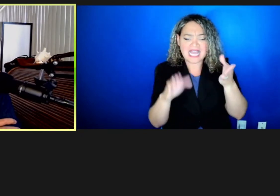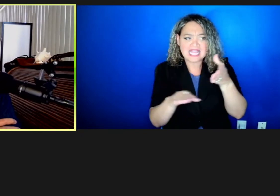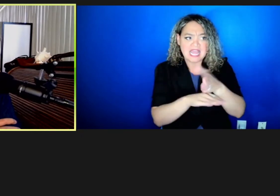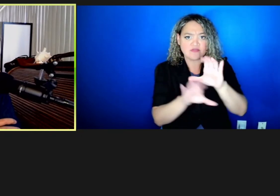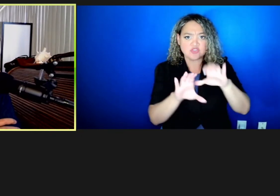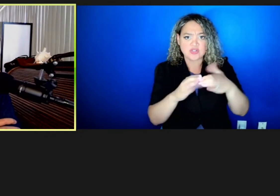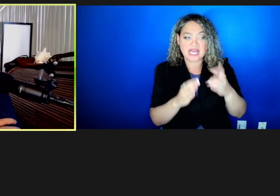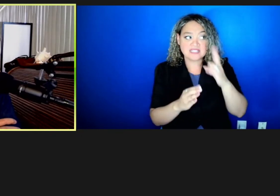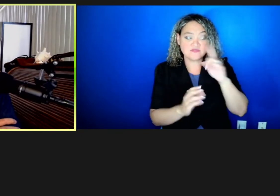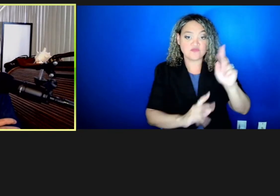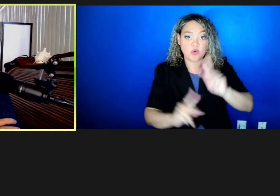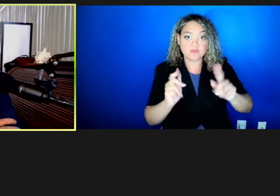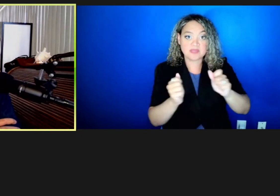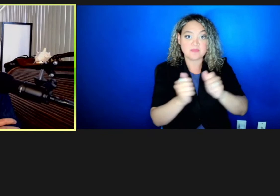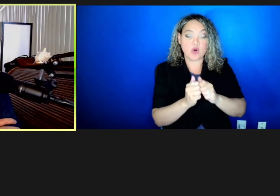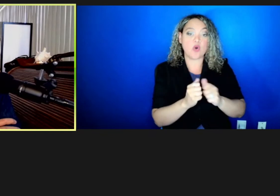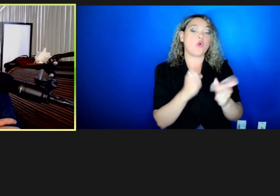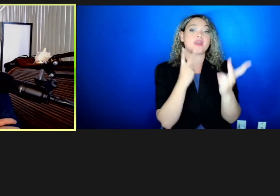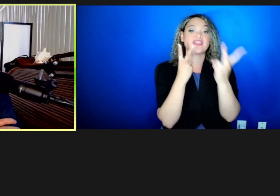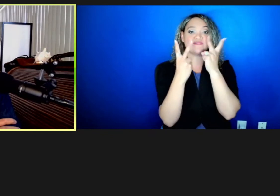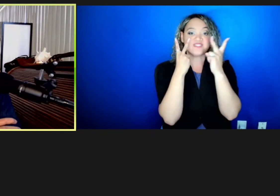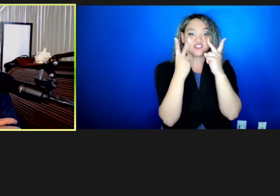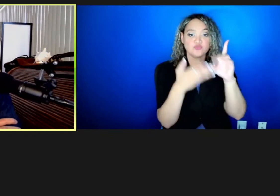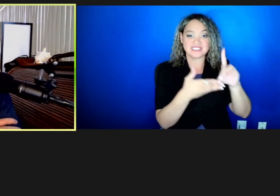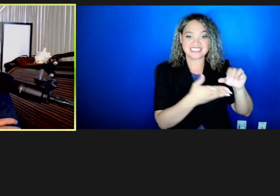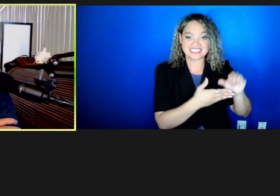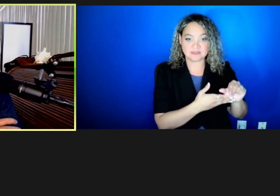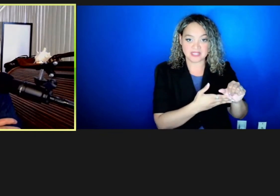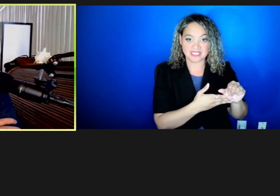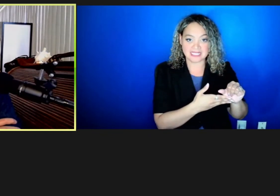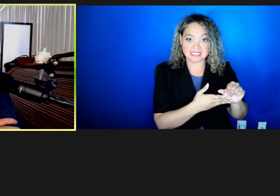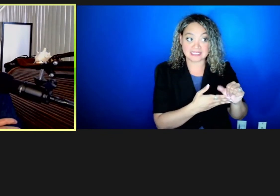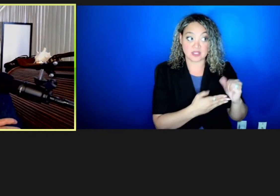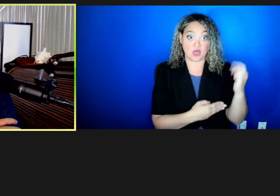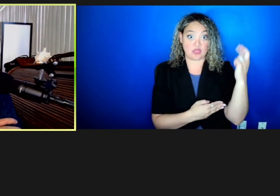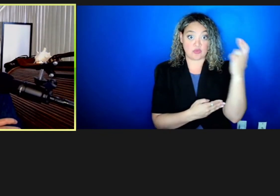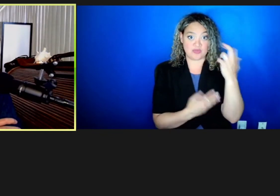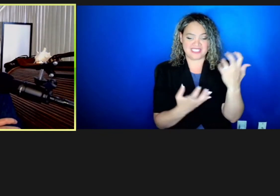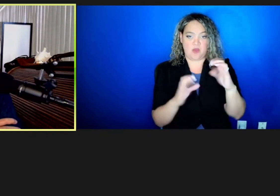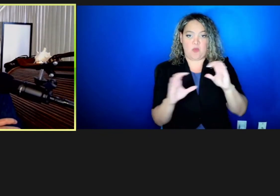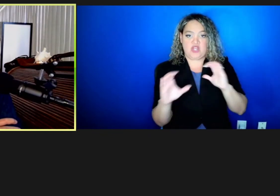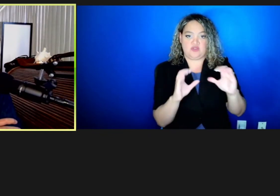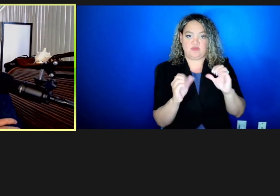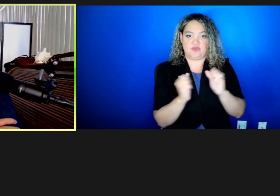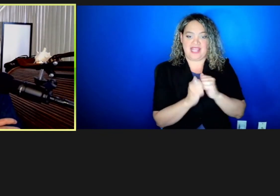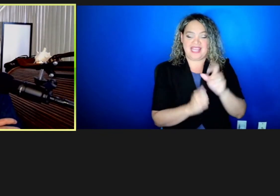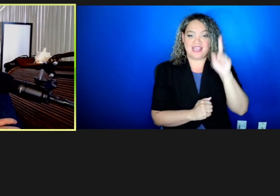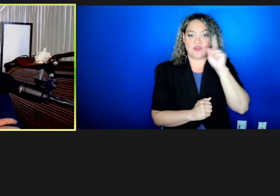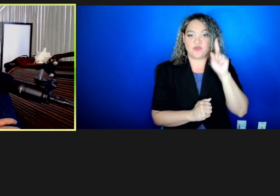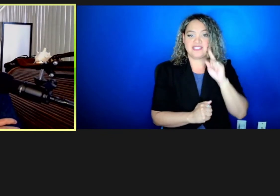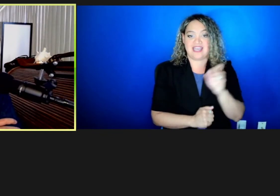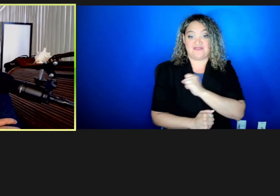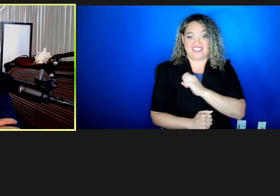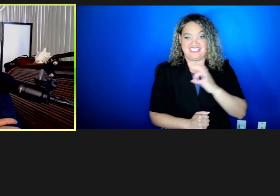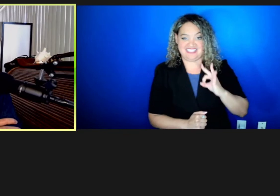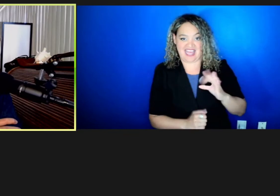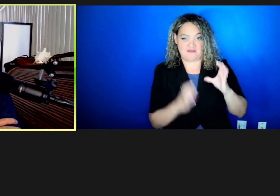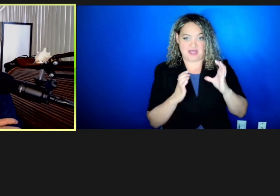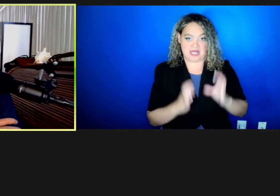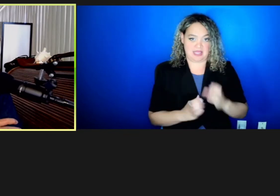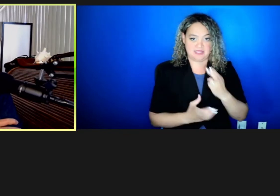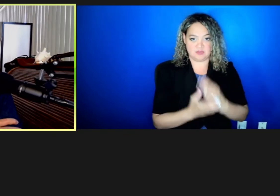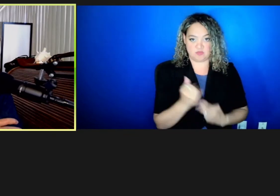for people with visual disabilities in order to communicate with our deaf staff and clients. I